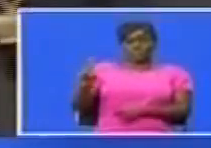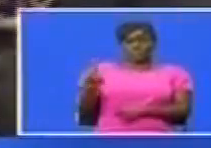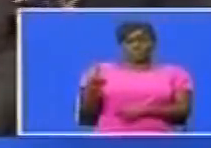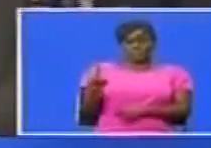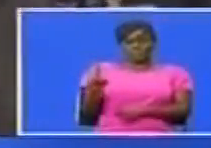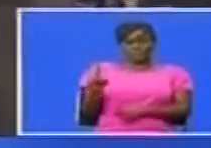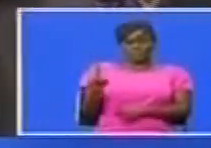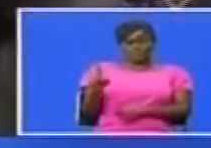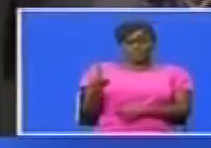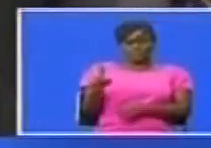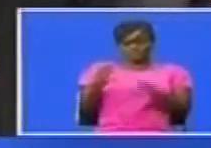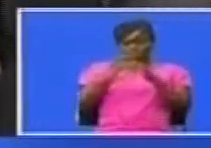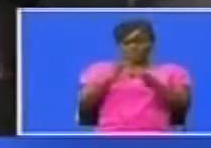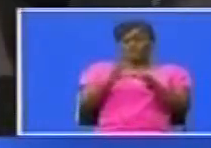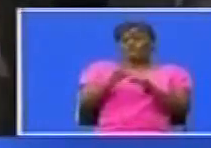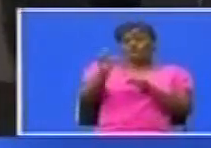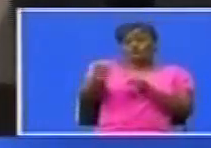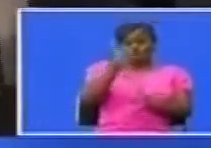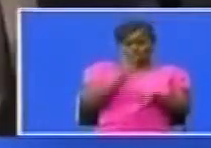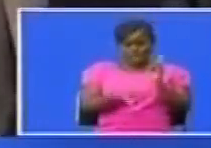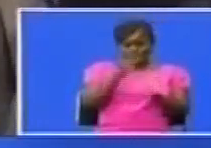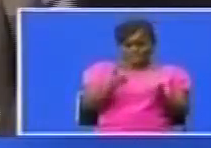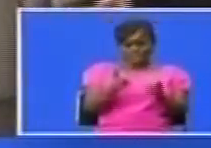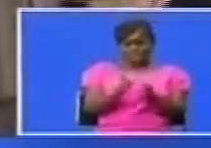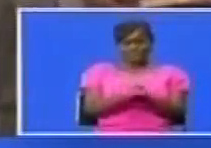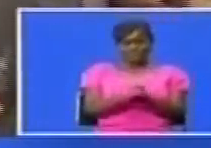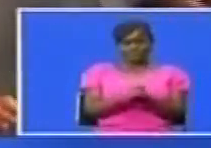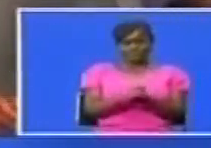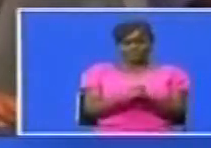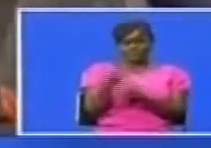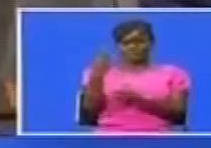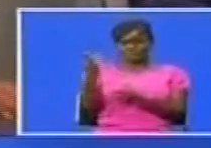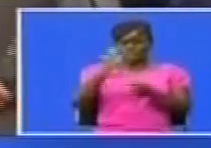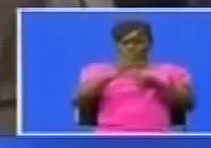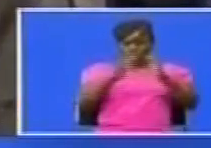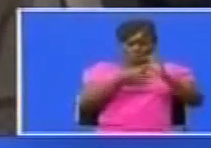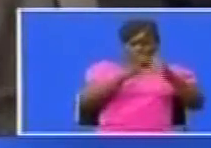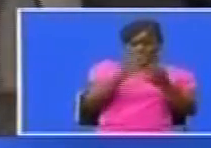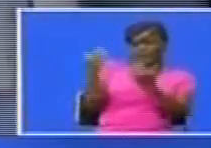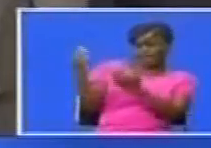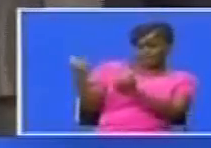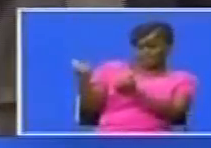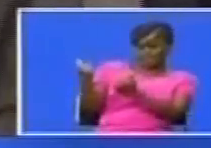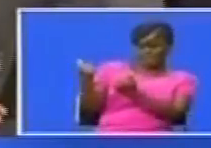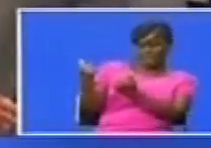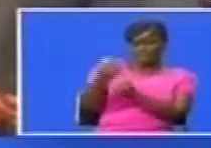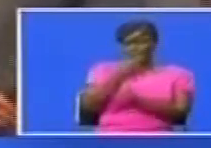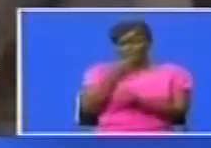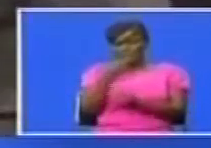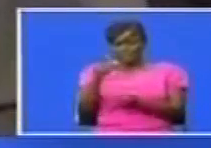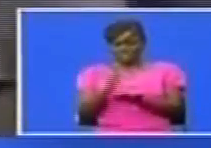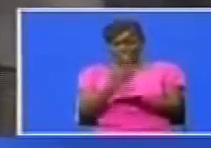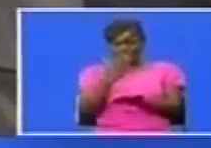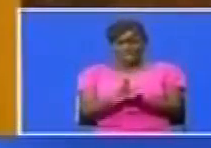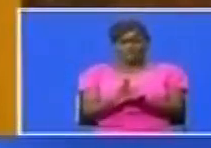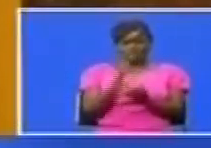Birech to the long-distance running award. With Rio Olympic fast approaching, the doping menace had its fair share of